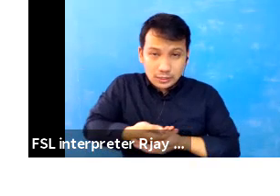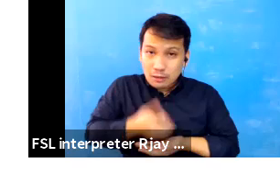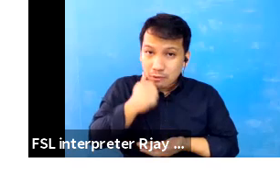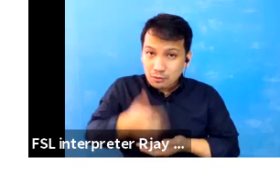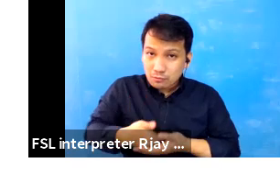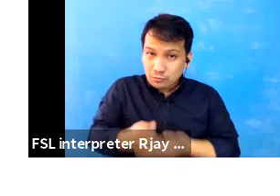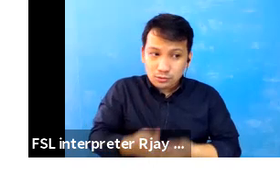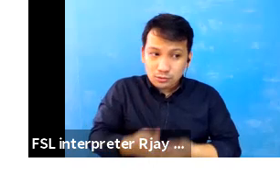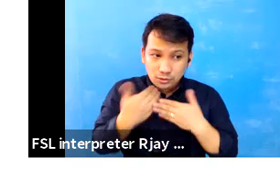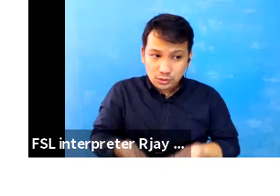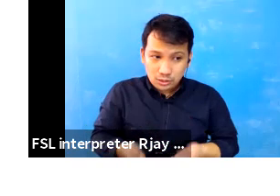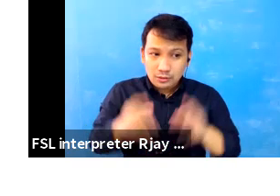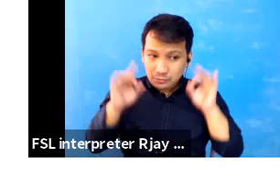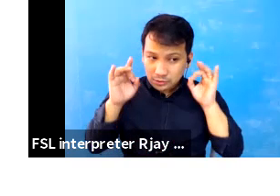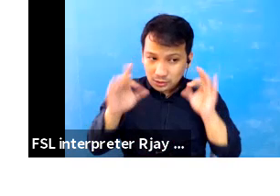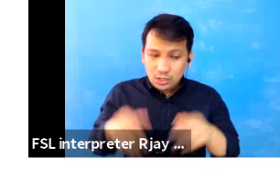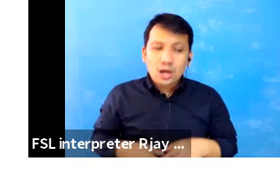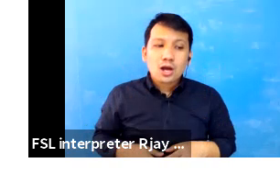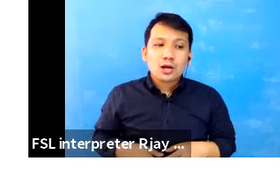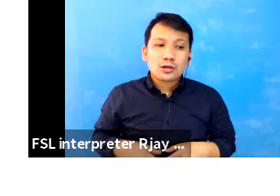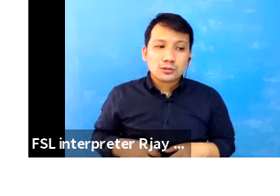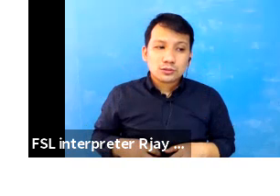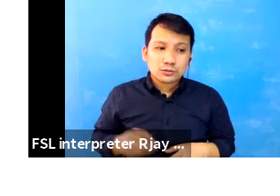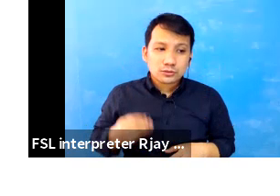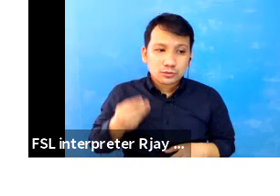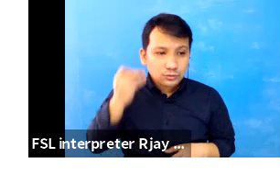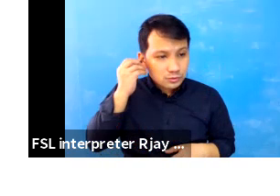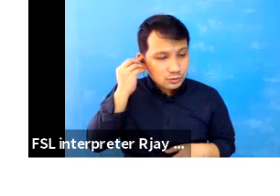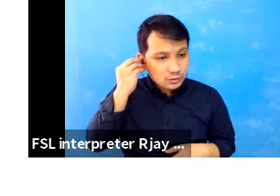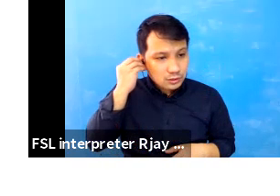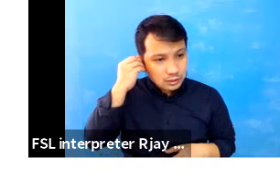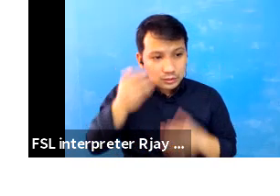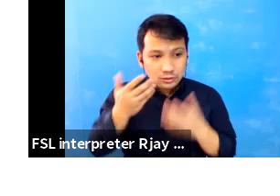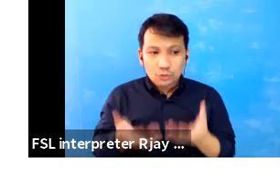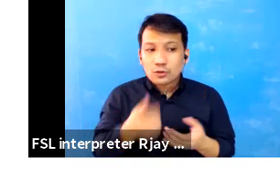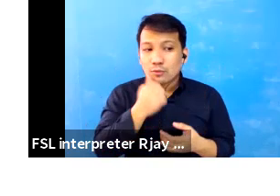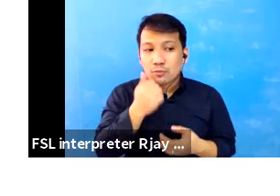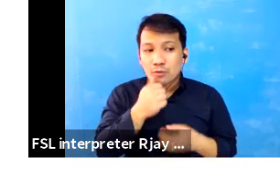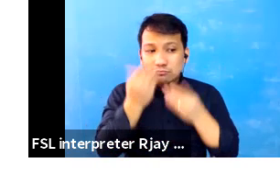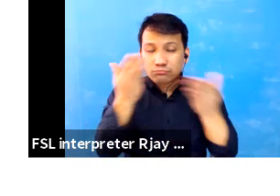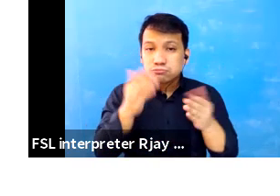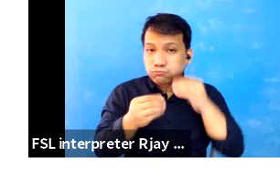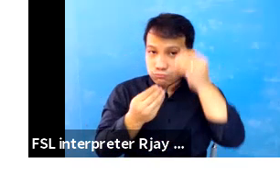is nutritionally at risk. That is the weight for the height of that woman,